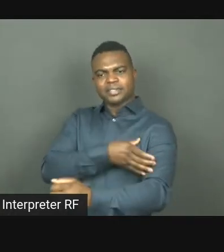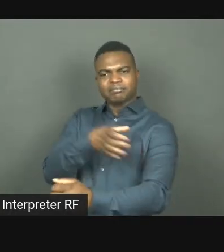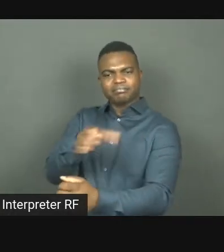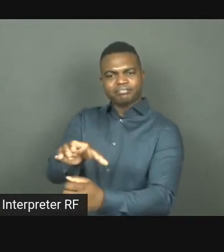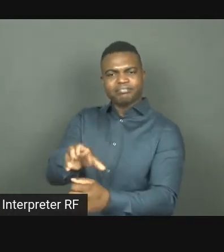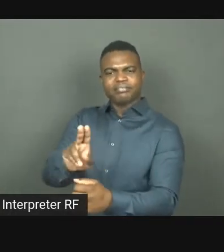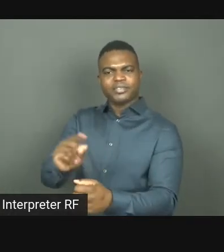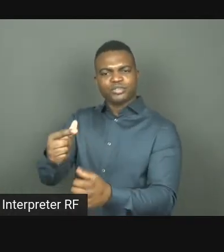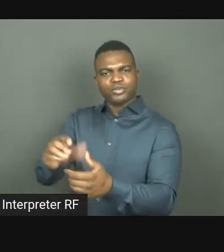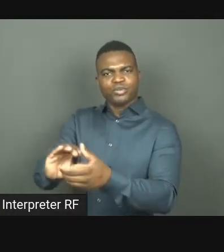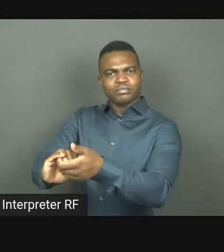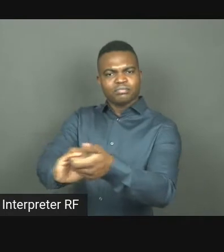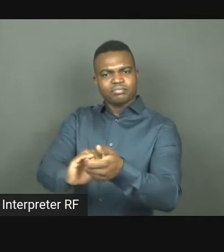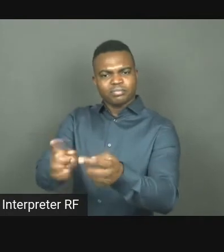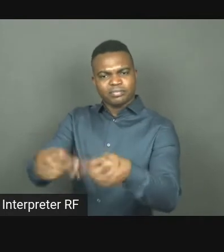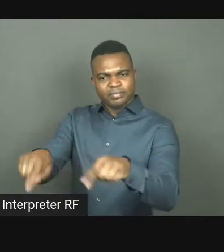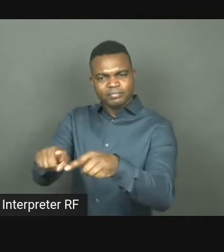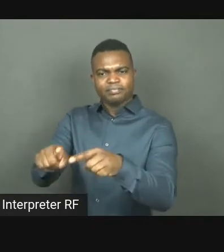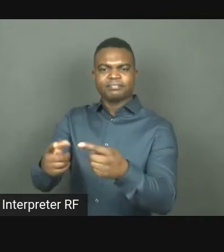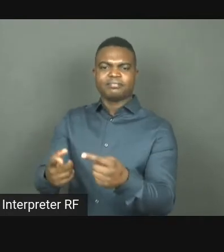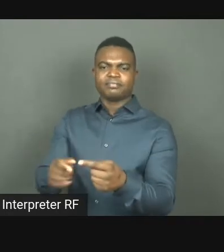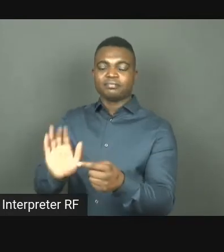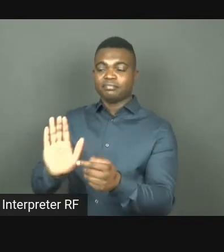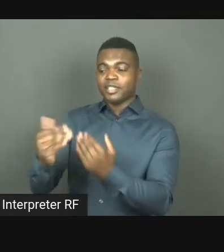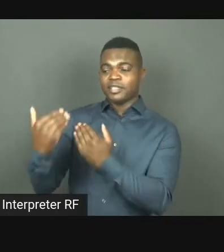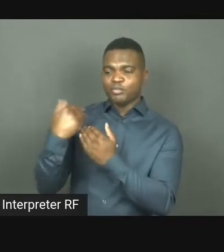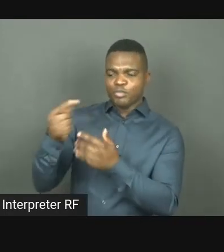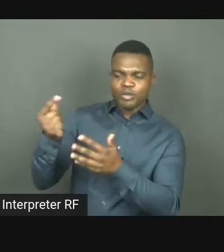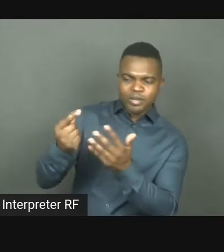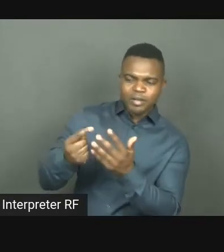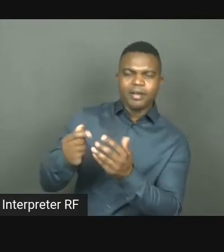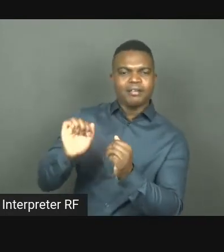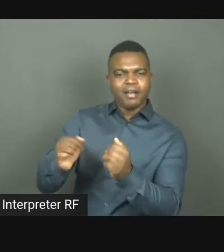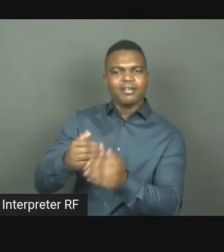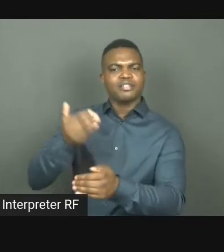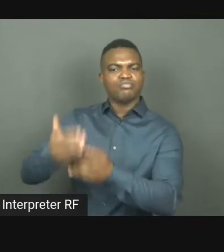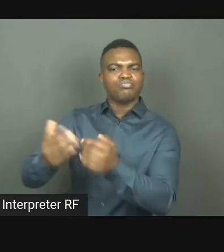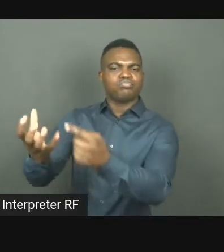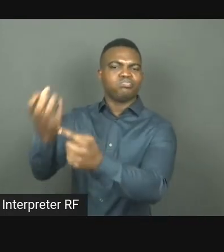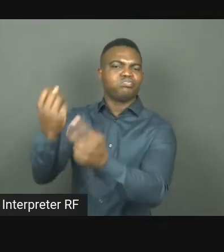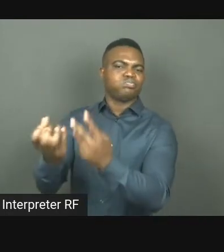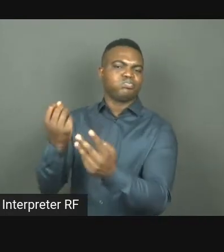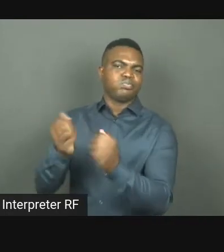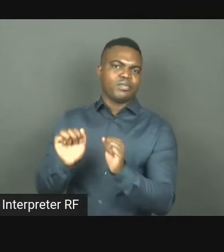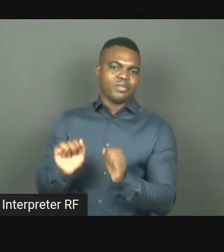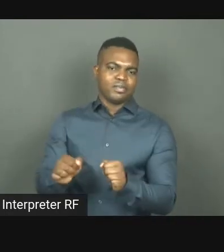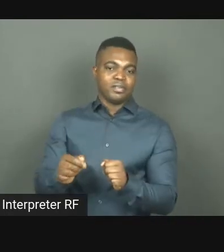must move from rhetoric to action. We need to take action. We need to stop